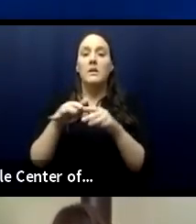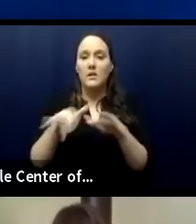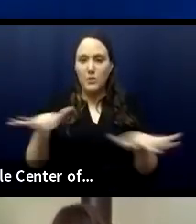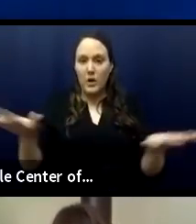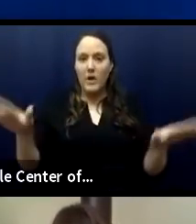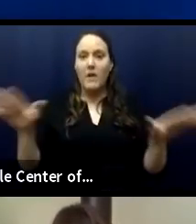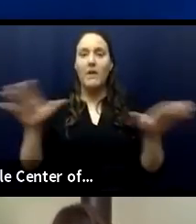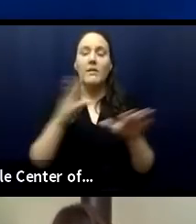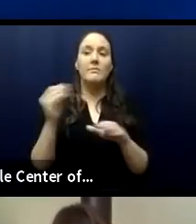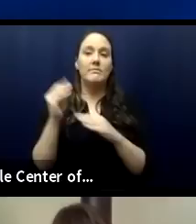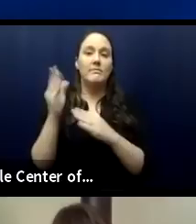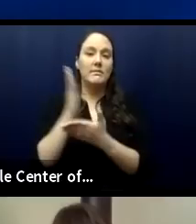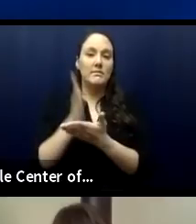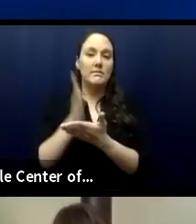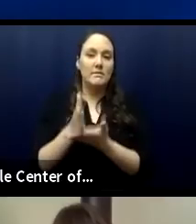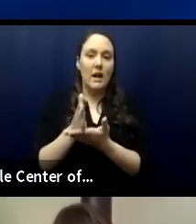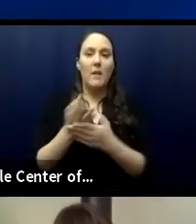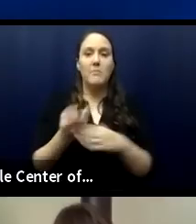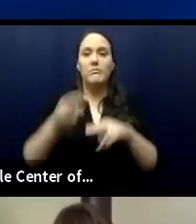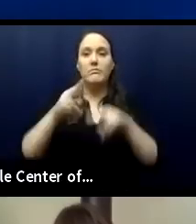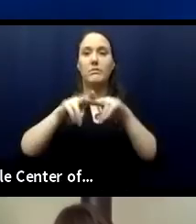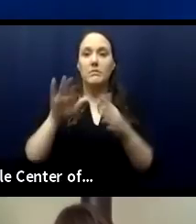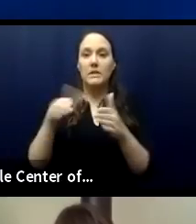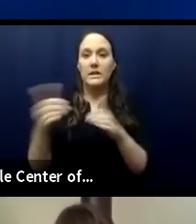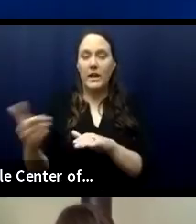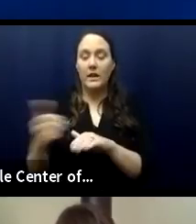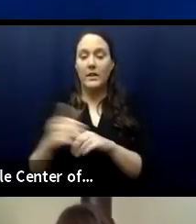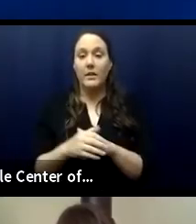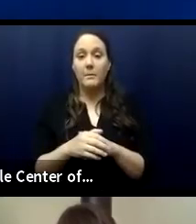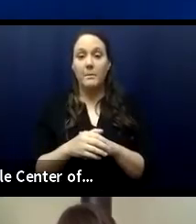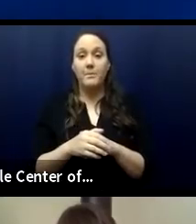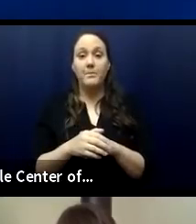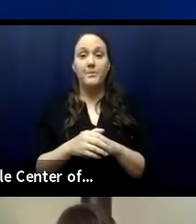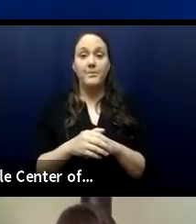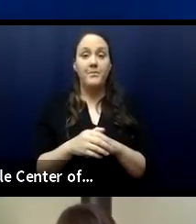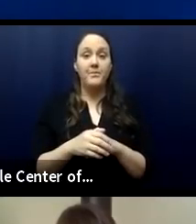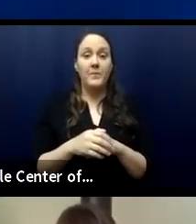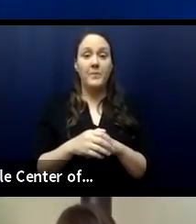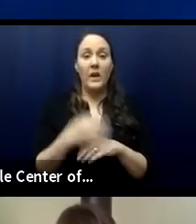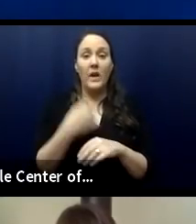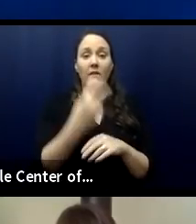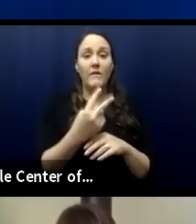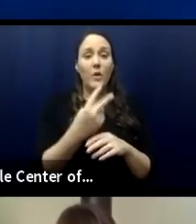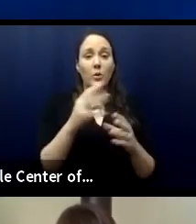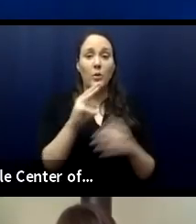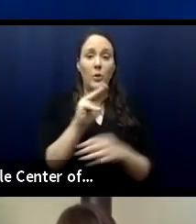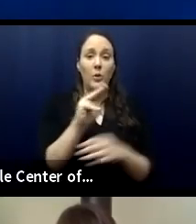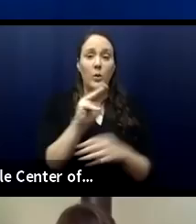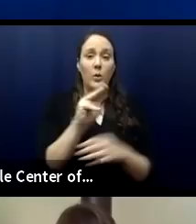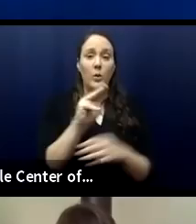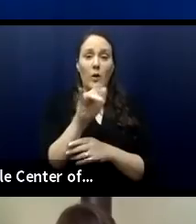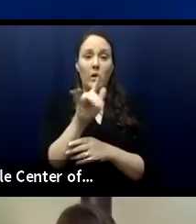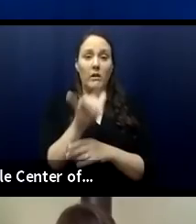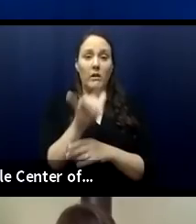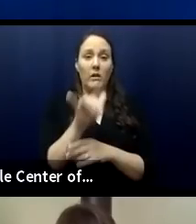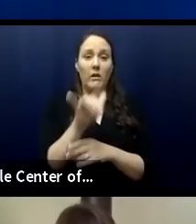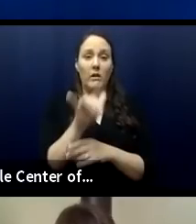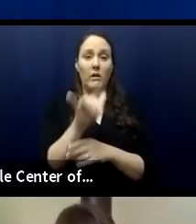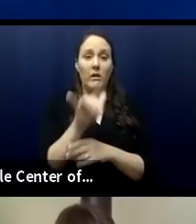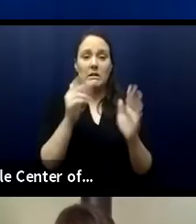politically and motivated self-serving actions of a vocal minority have made this impossible so far. Thank you.